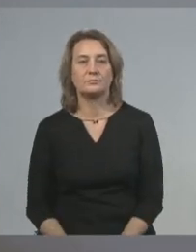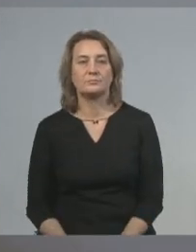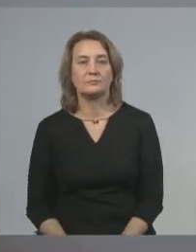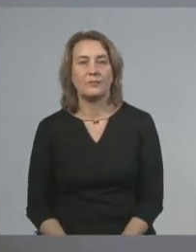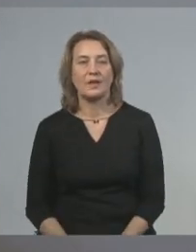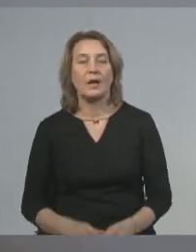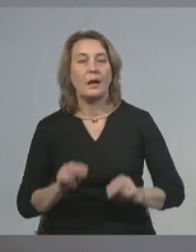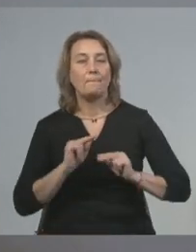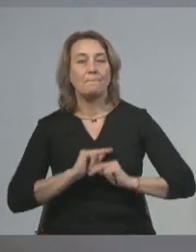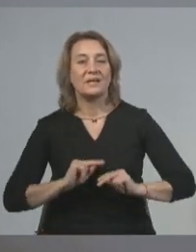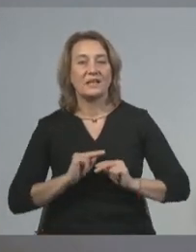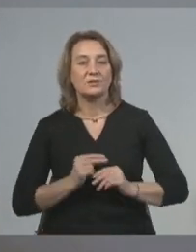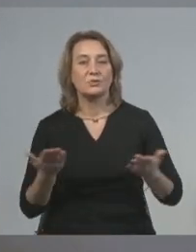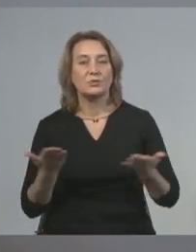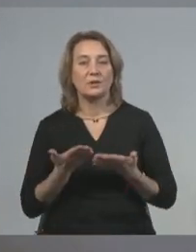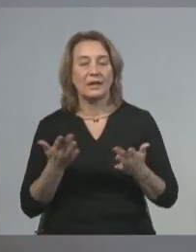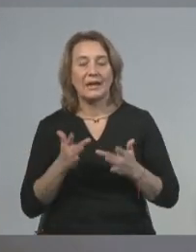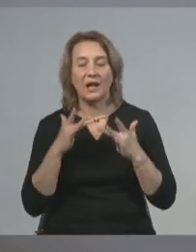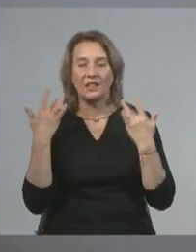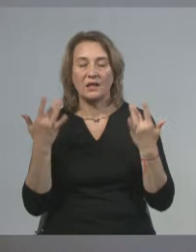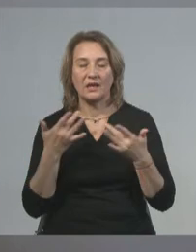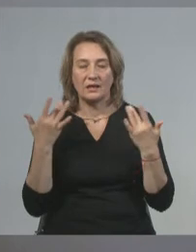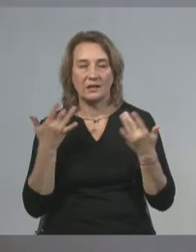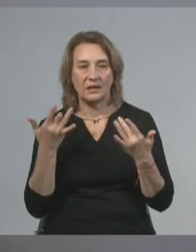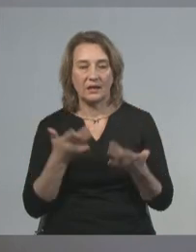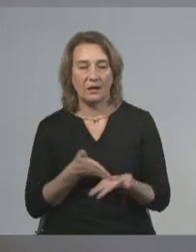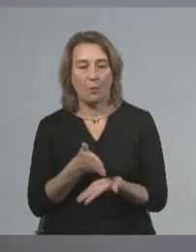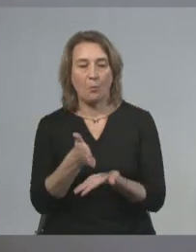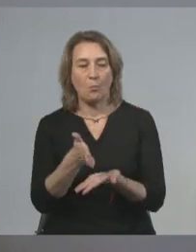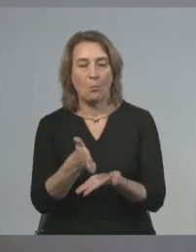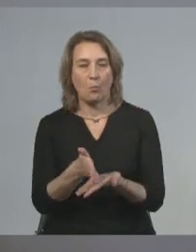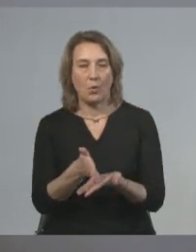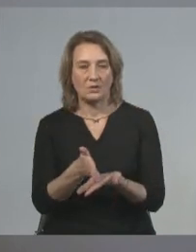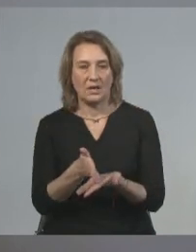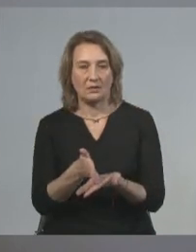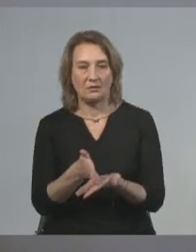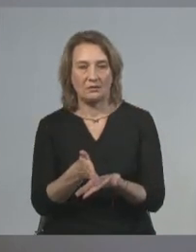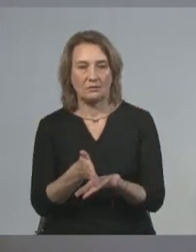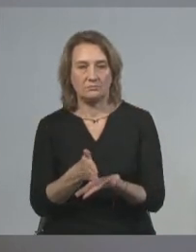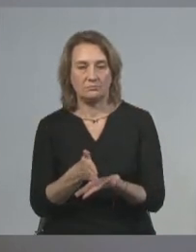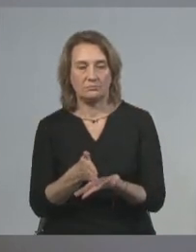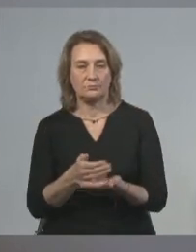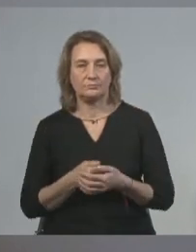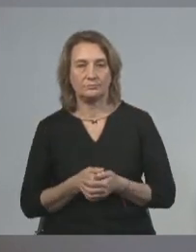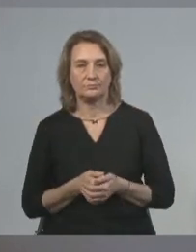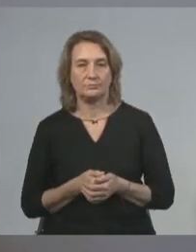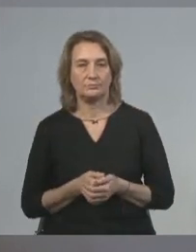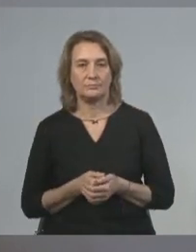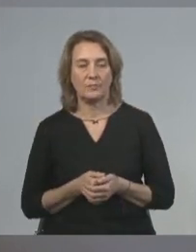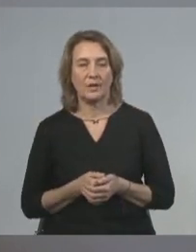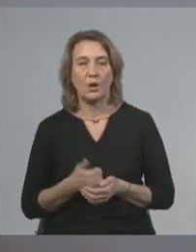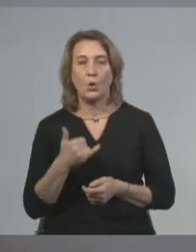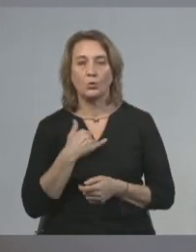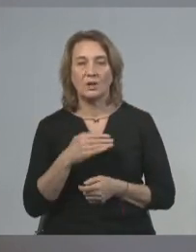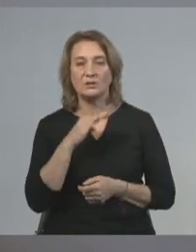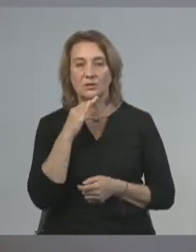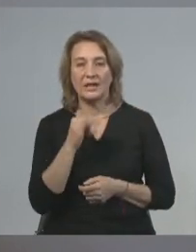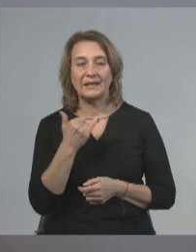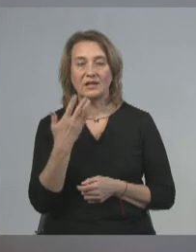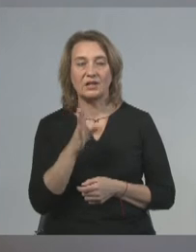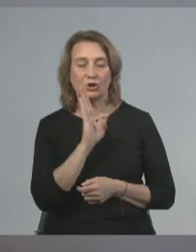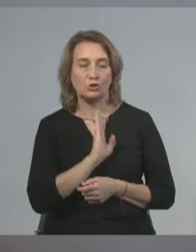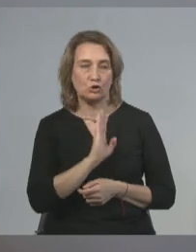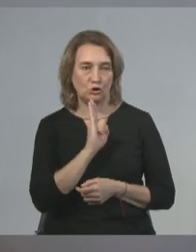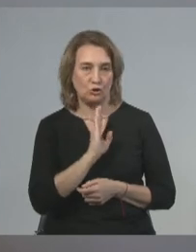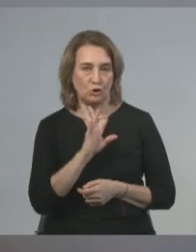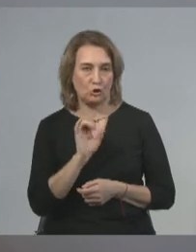because probably in ukraine and well as well in british and bosnia we have enough women in public life but